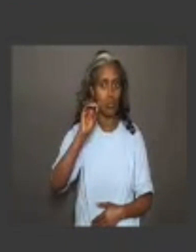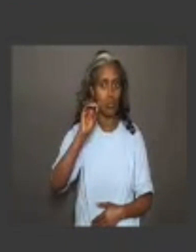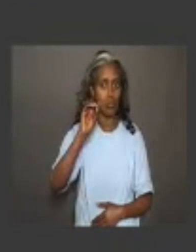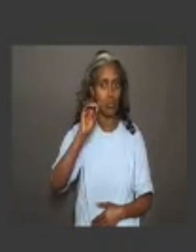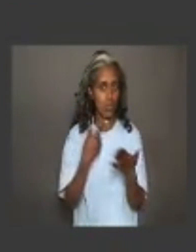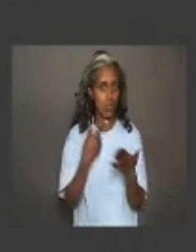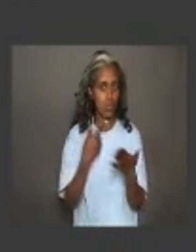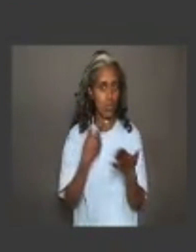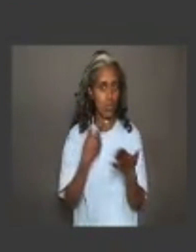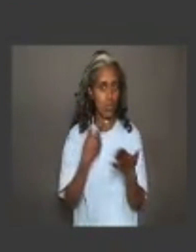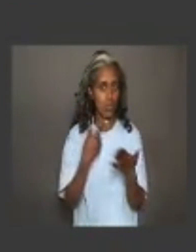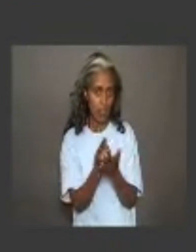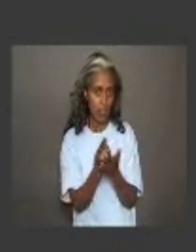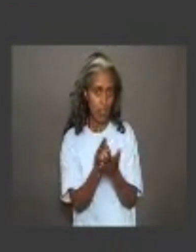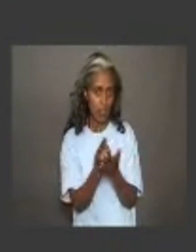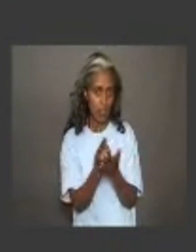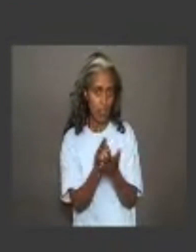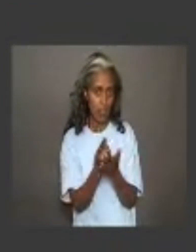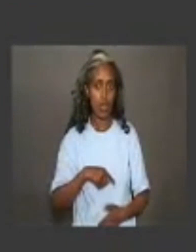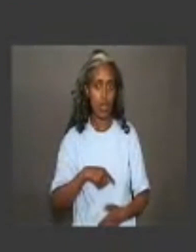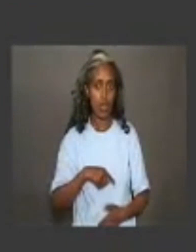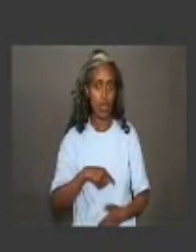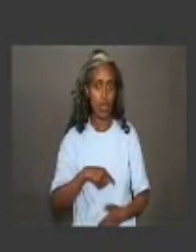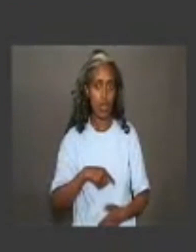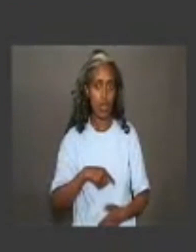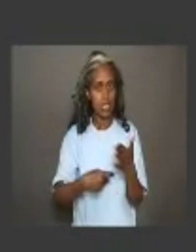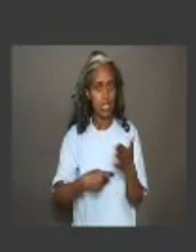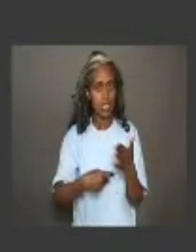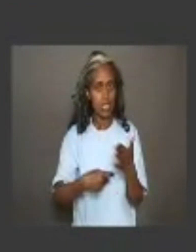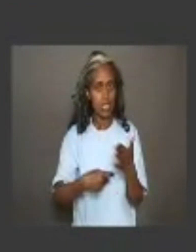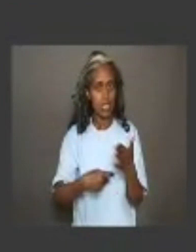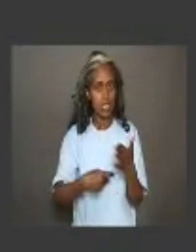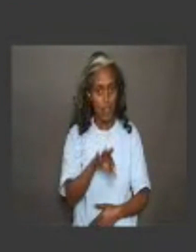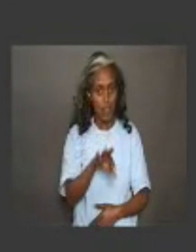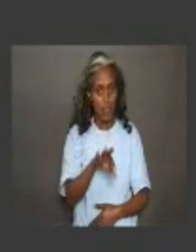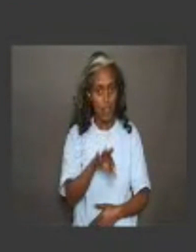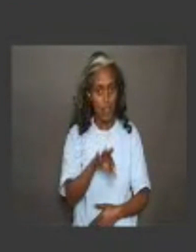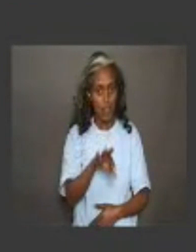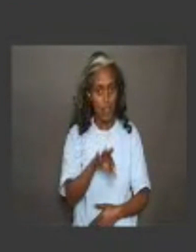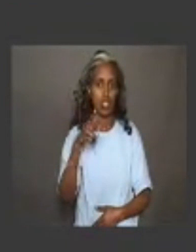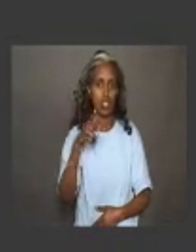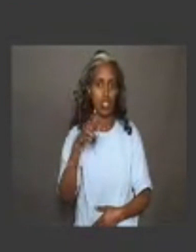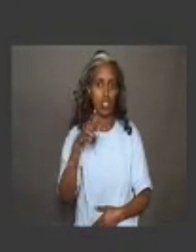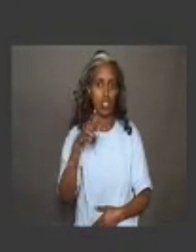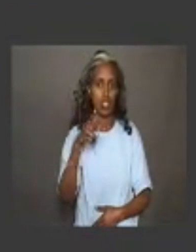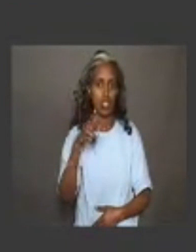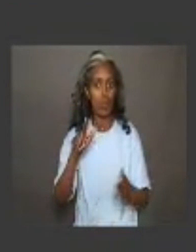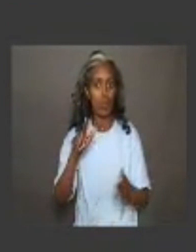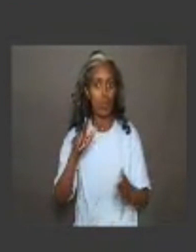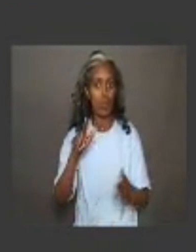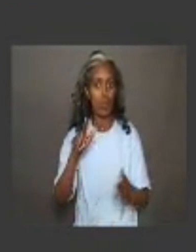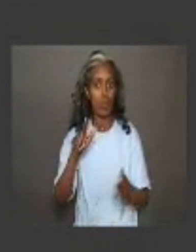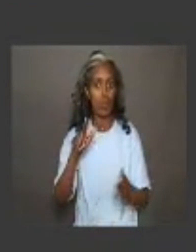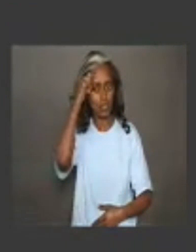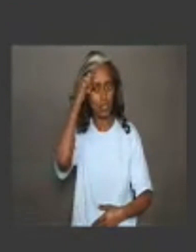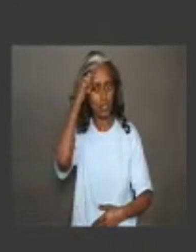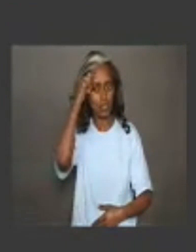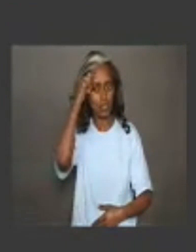result found by using the polynomial division theorem. Great work,